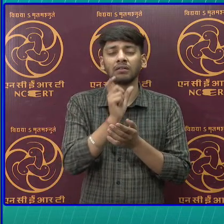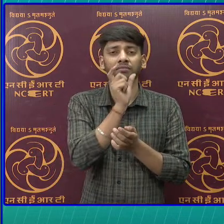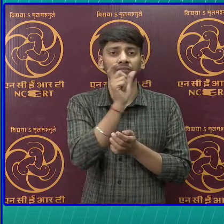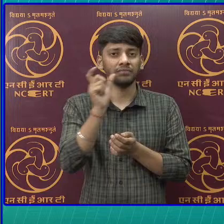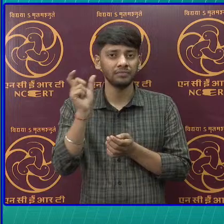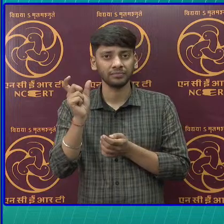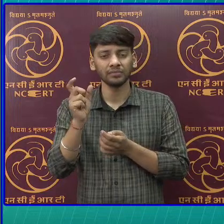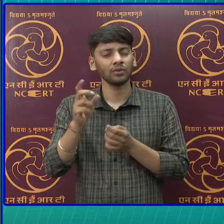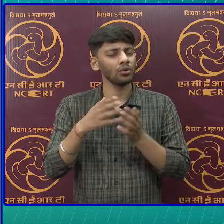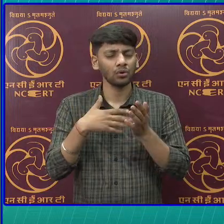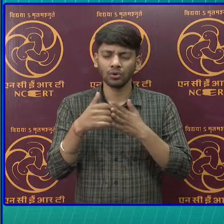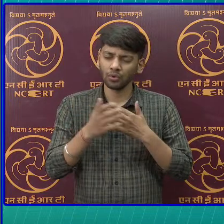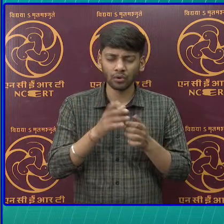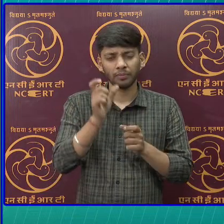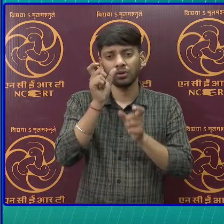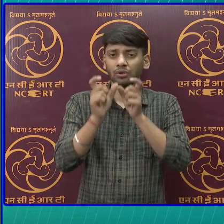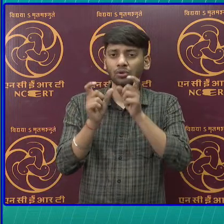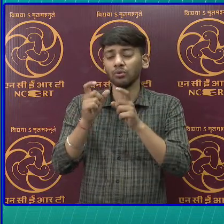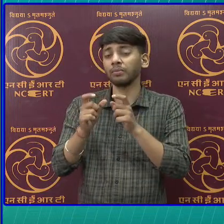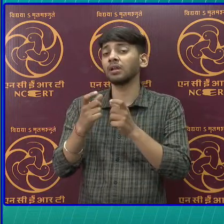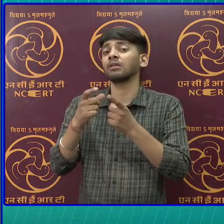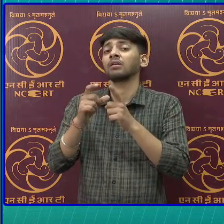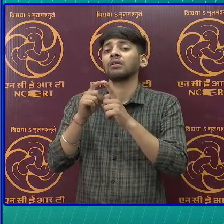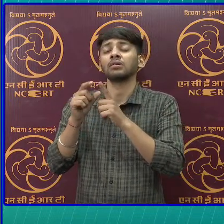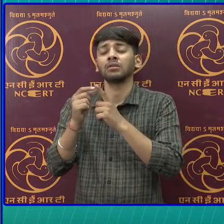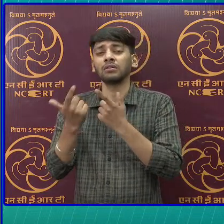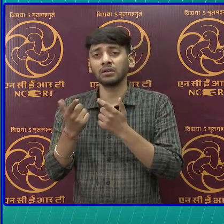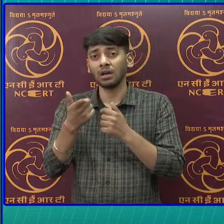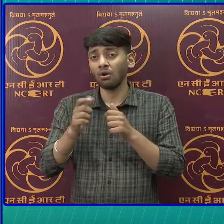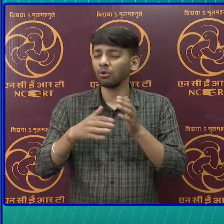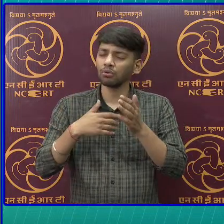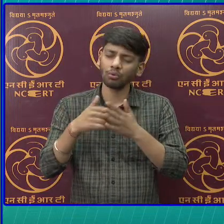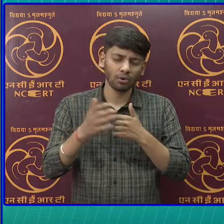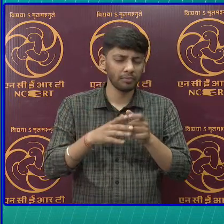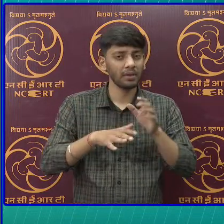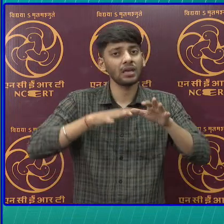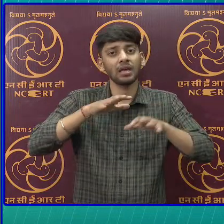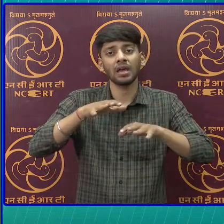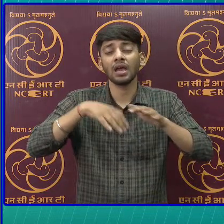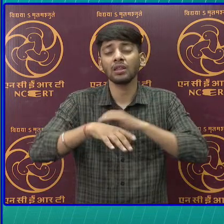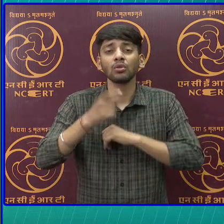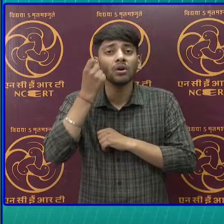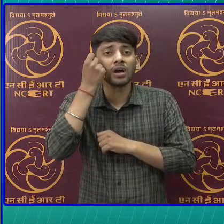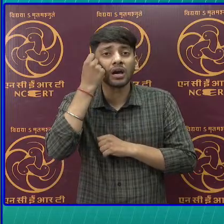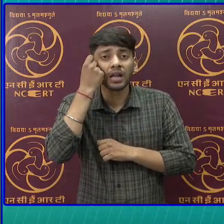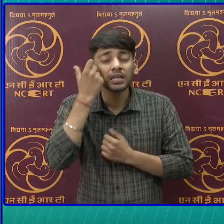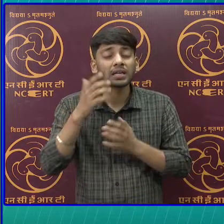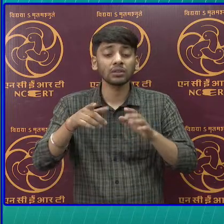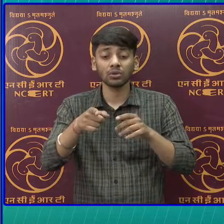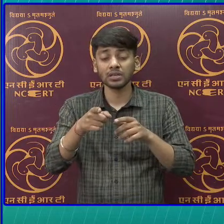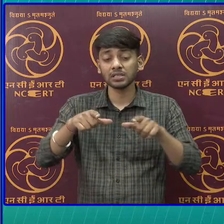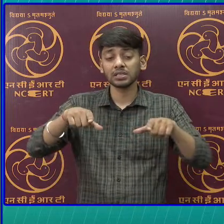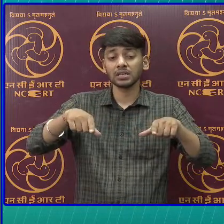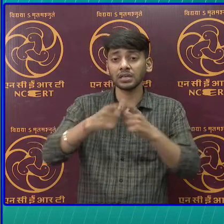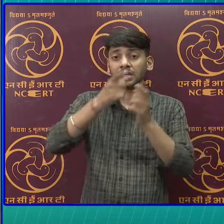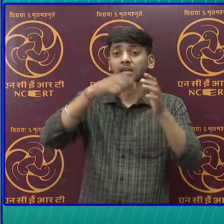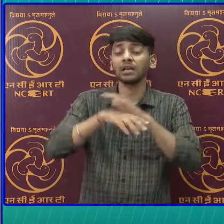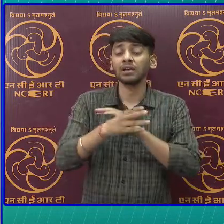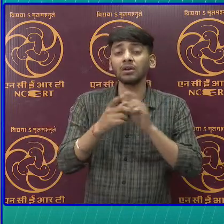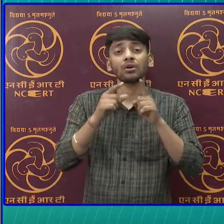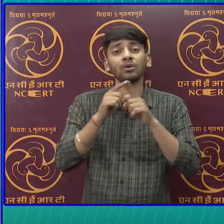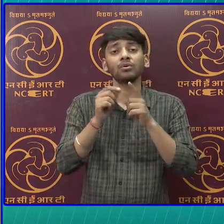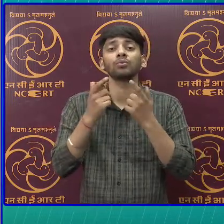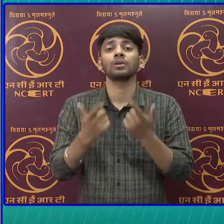to any human being or any animal, then we will understand that what happens with that tree when in we context with killing,